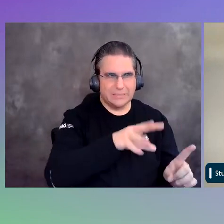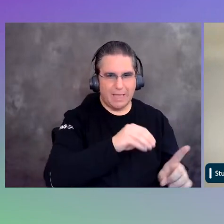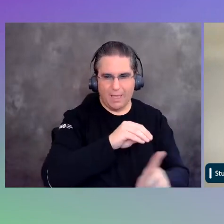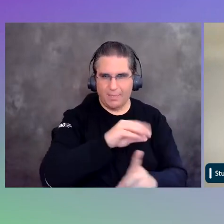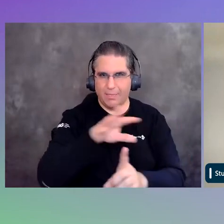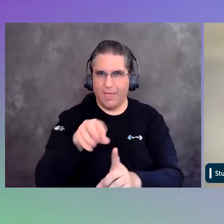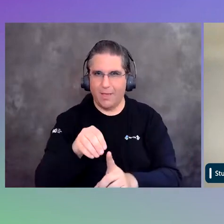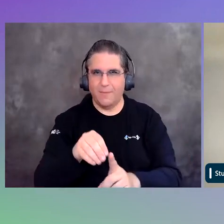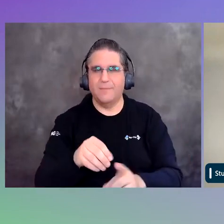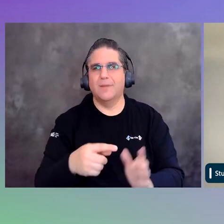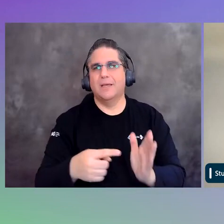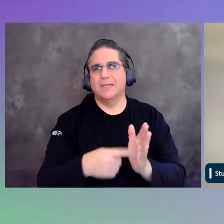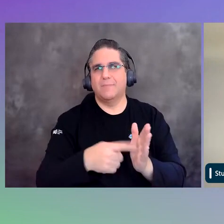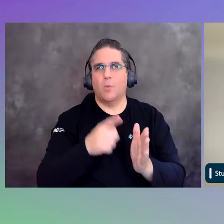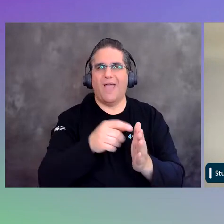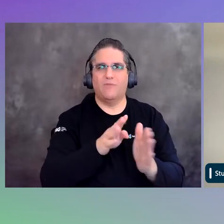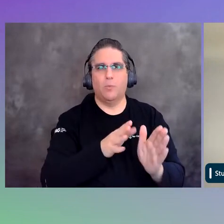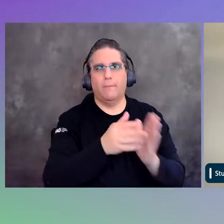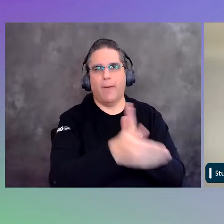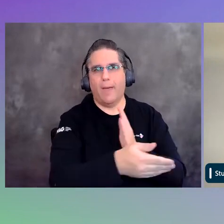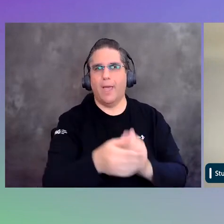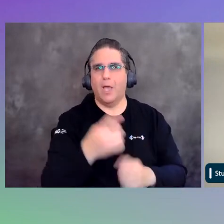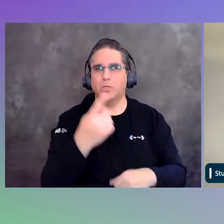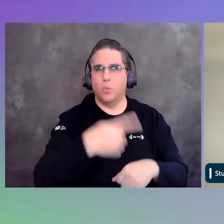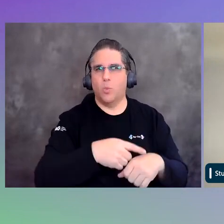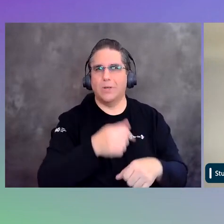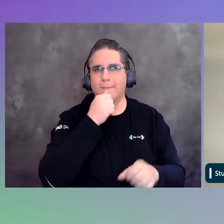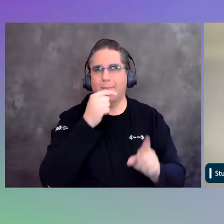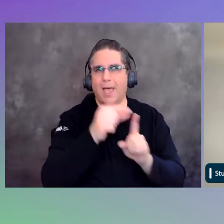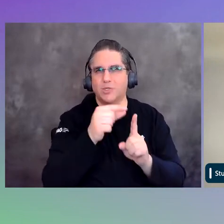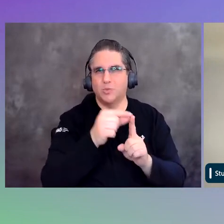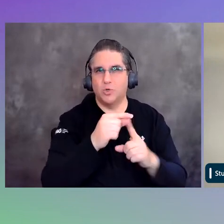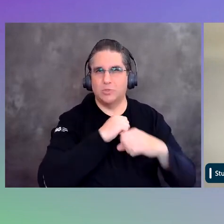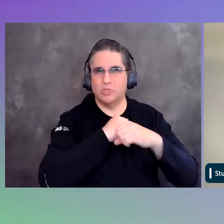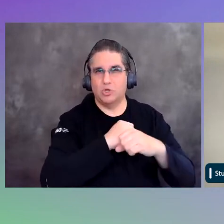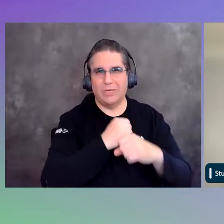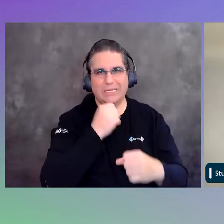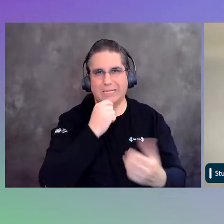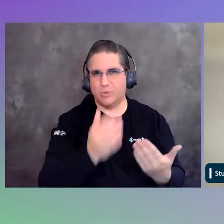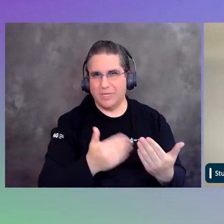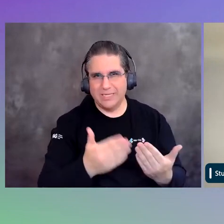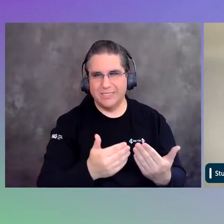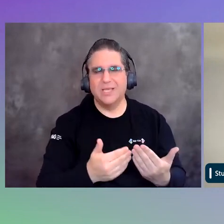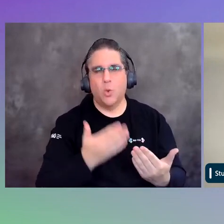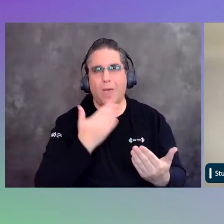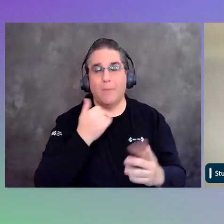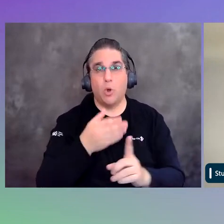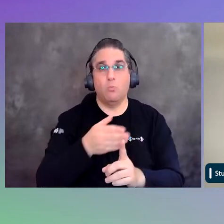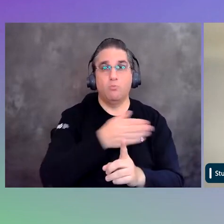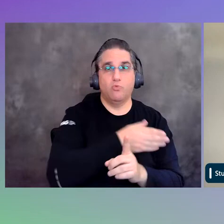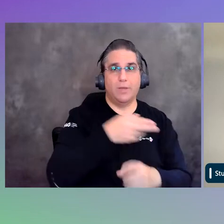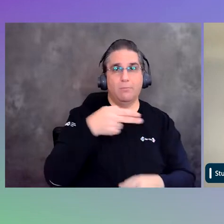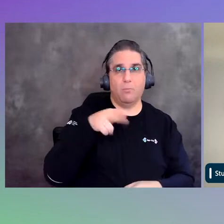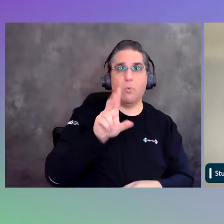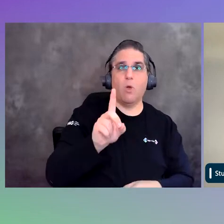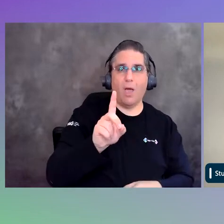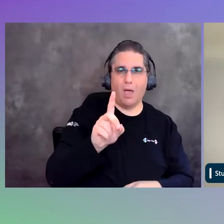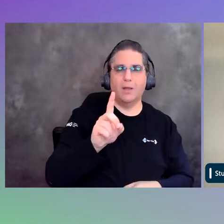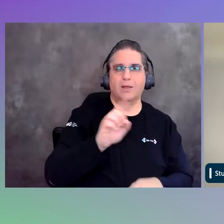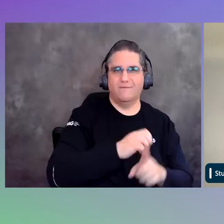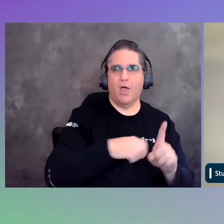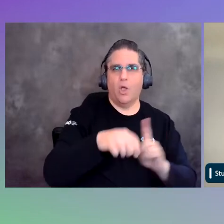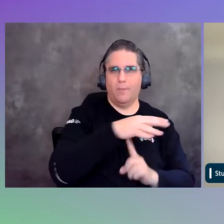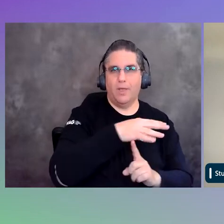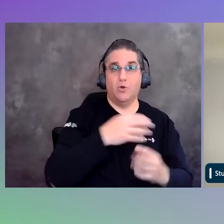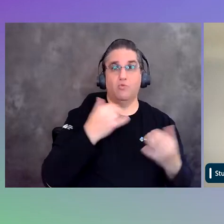one-time passwords and some security aspects, it's not so easy. So we have to kind of do that in a pre-prod environment. So we're working with our